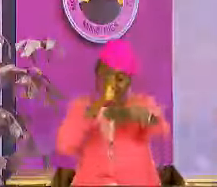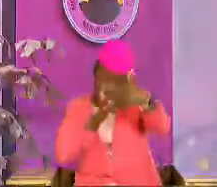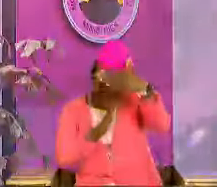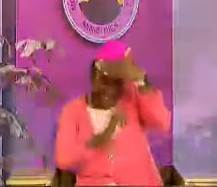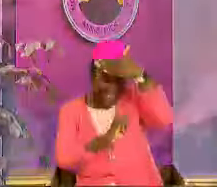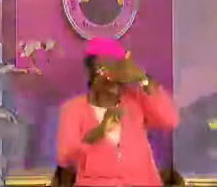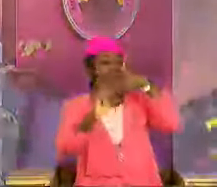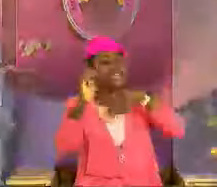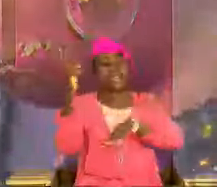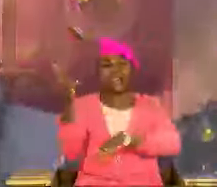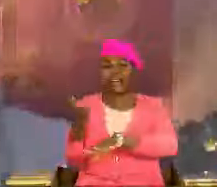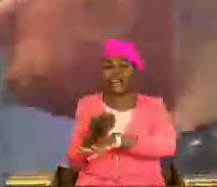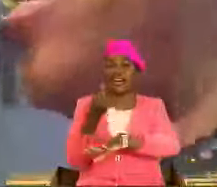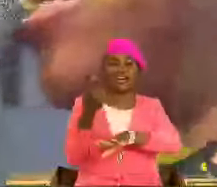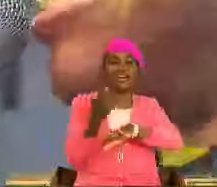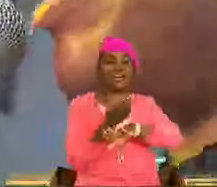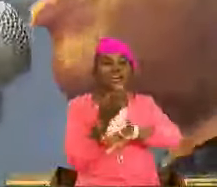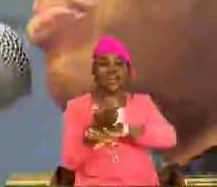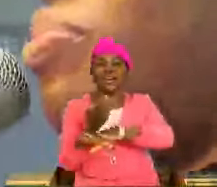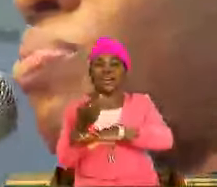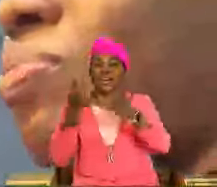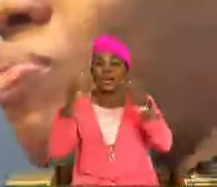coming up